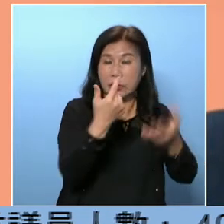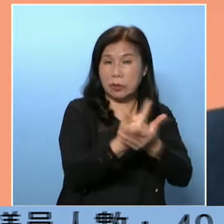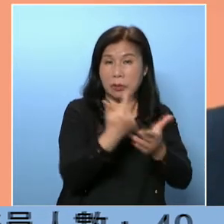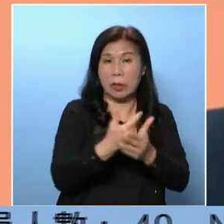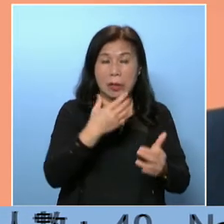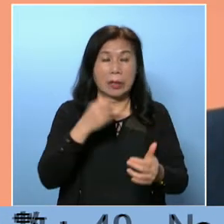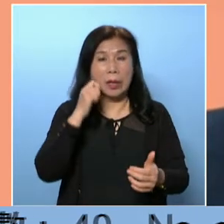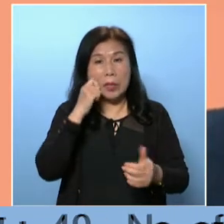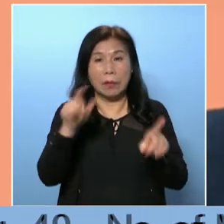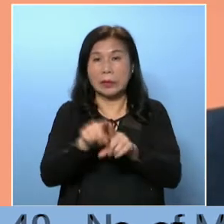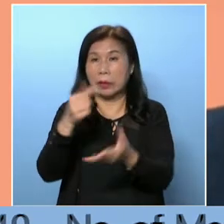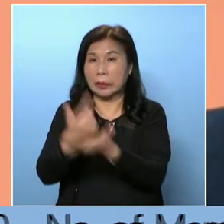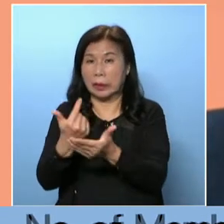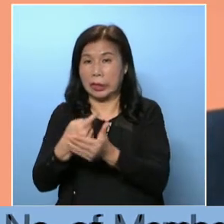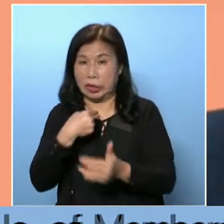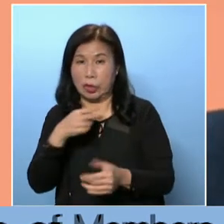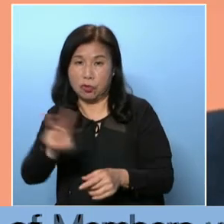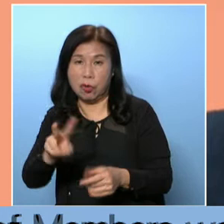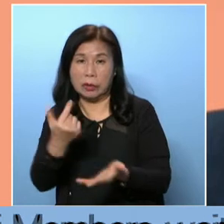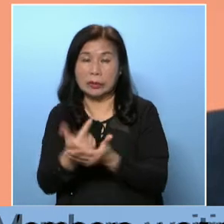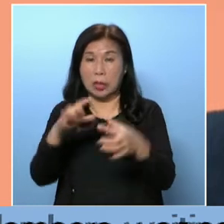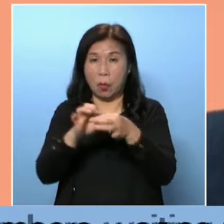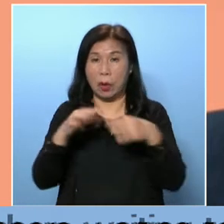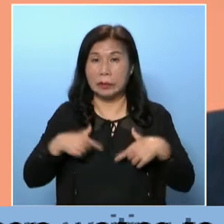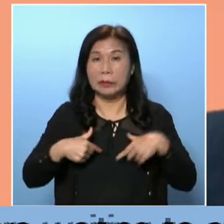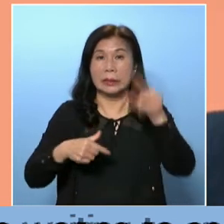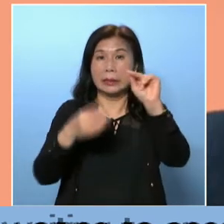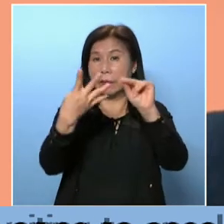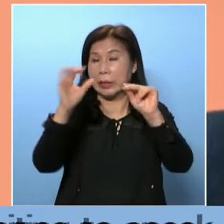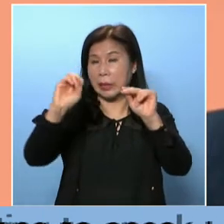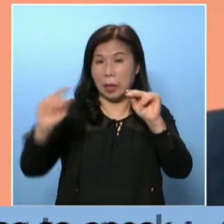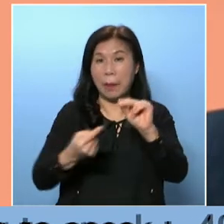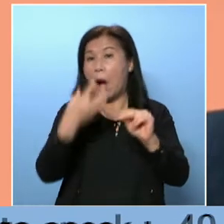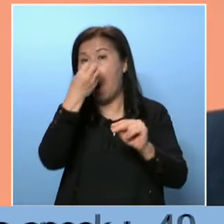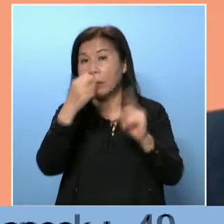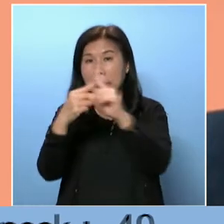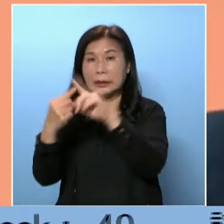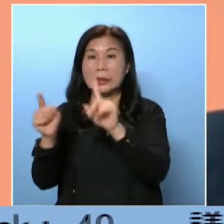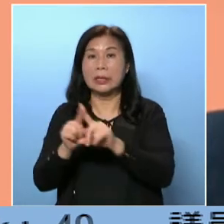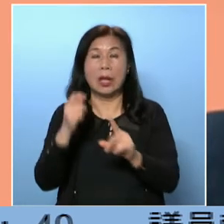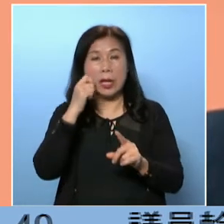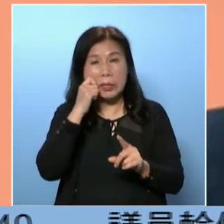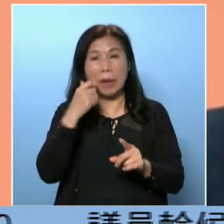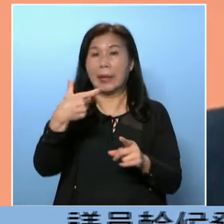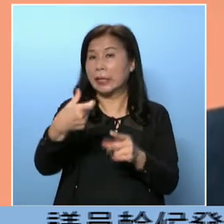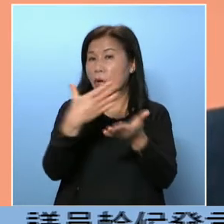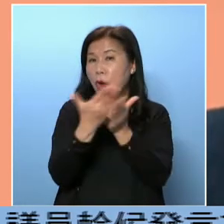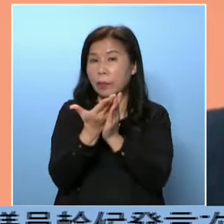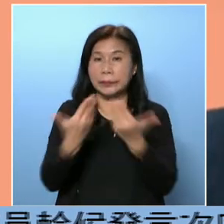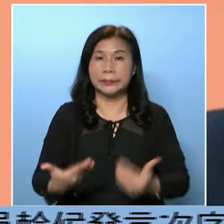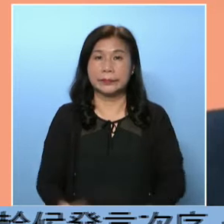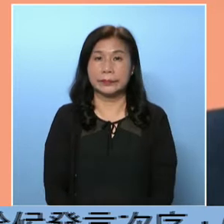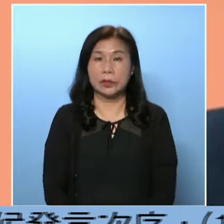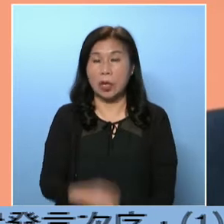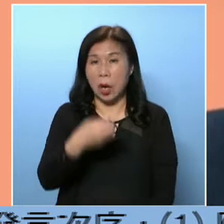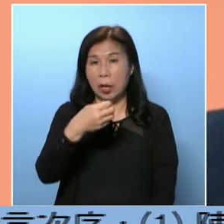available. It really showcased the philosophy of the Communist Party, that is, life of the people is the